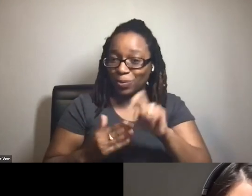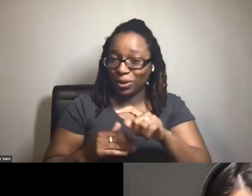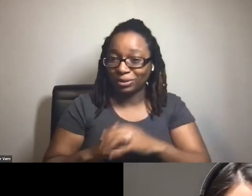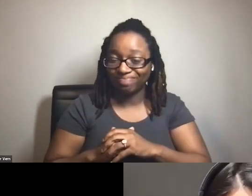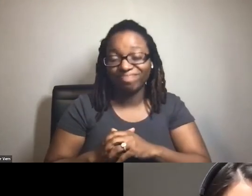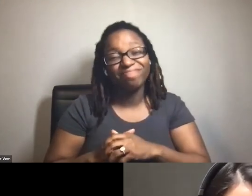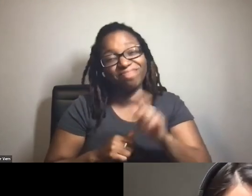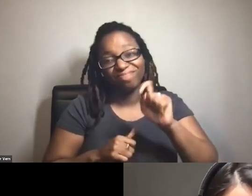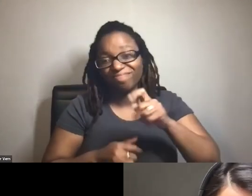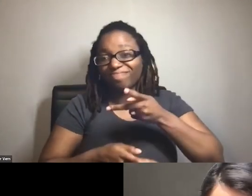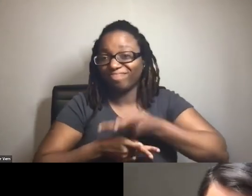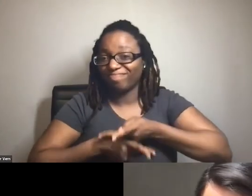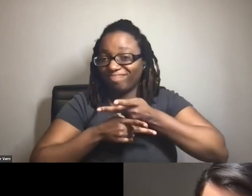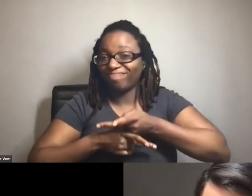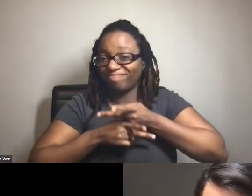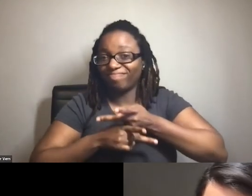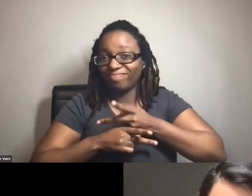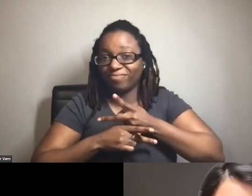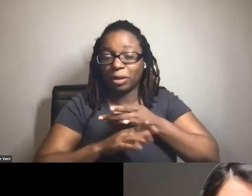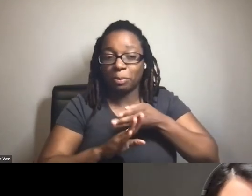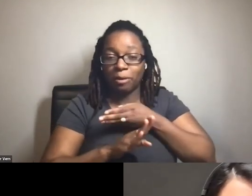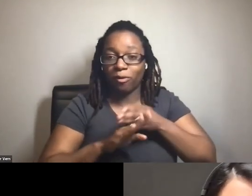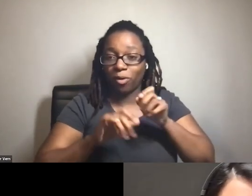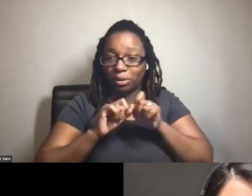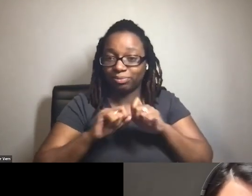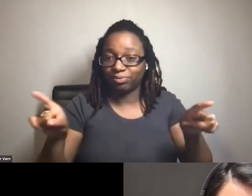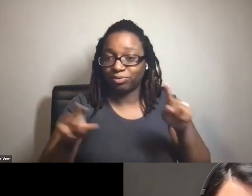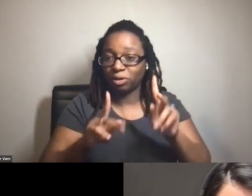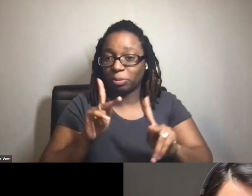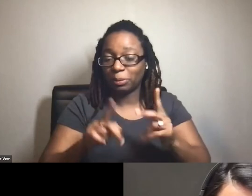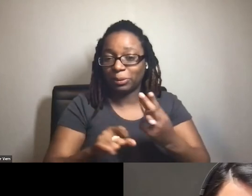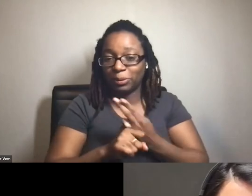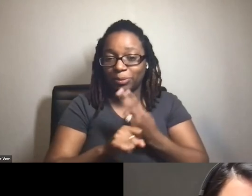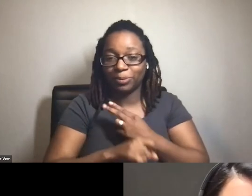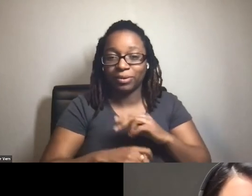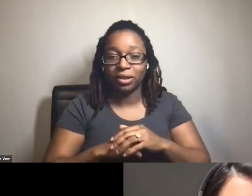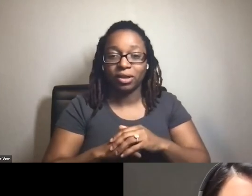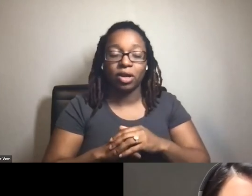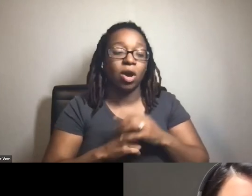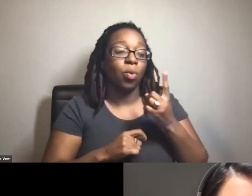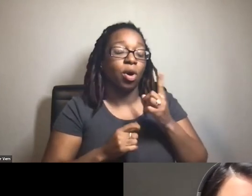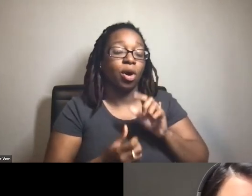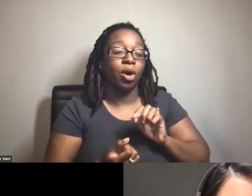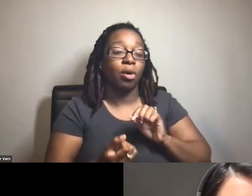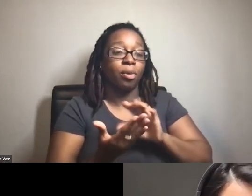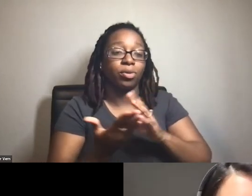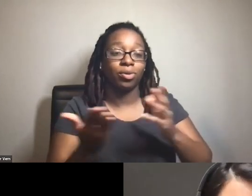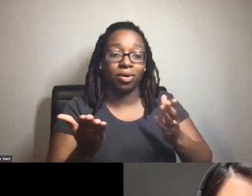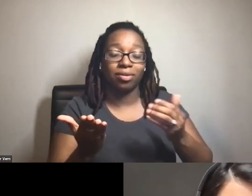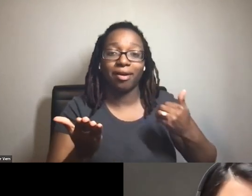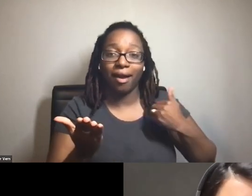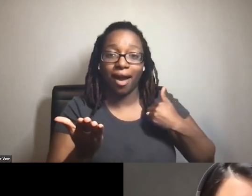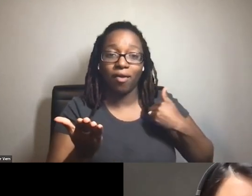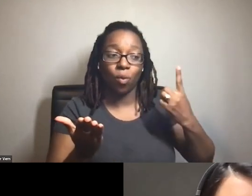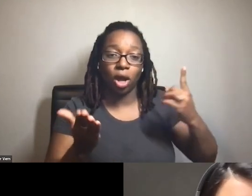careful before deploying this on site. And one way of doing this is to have a human in the loop